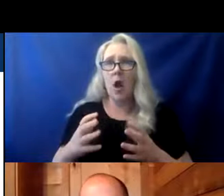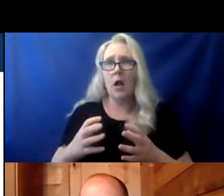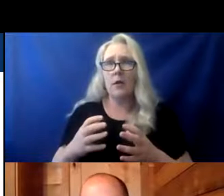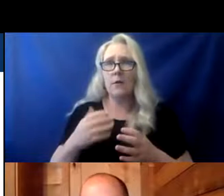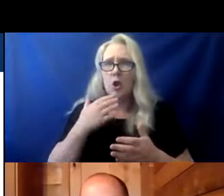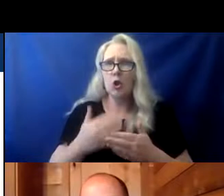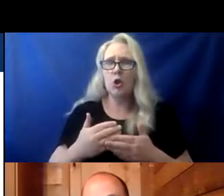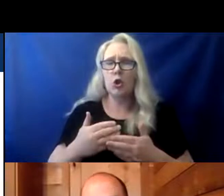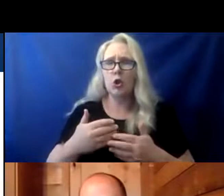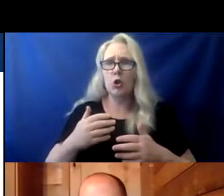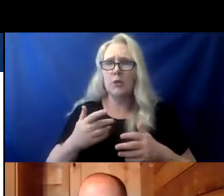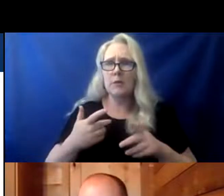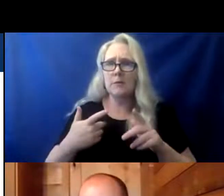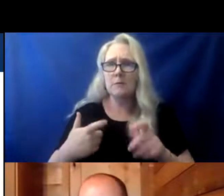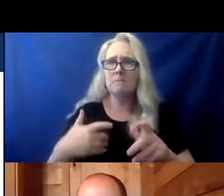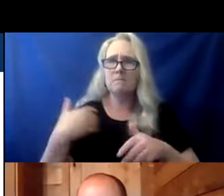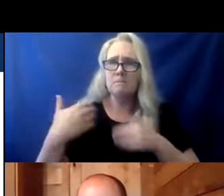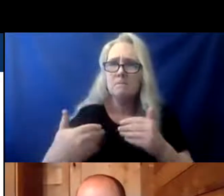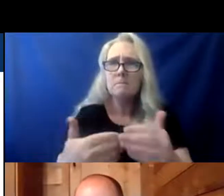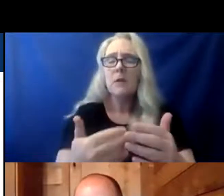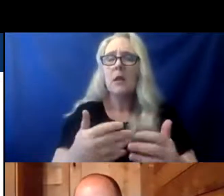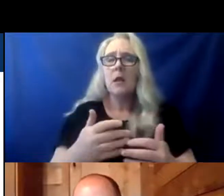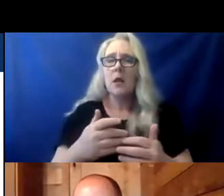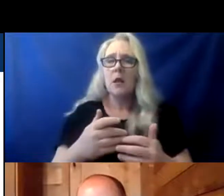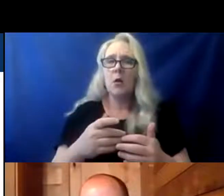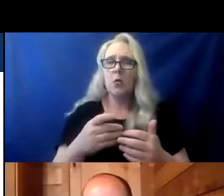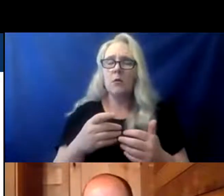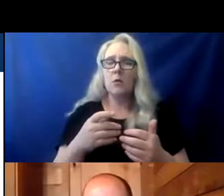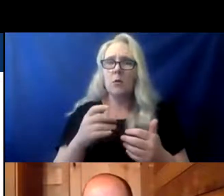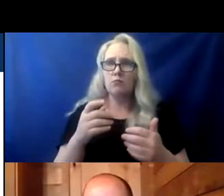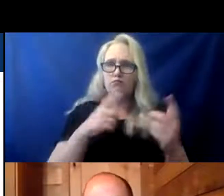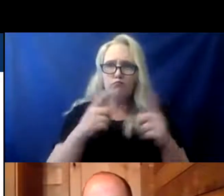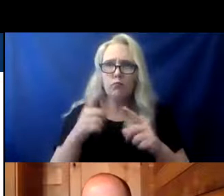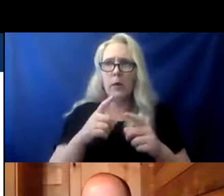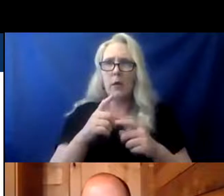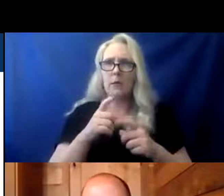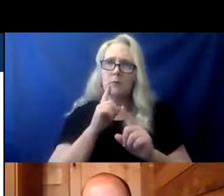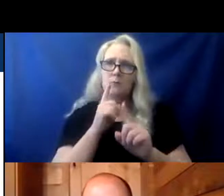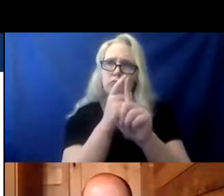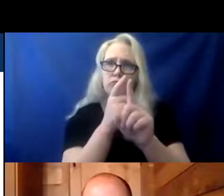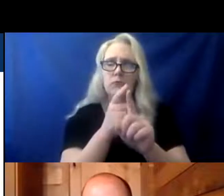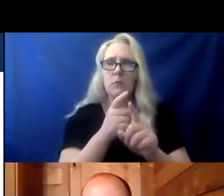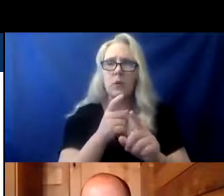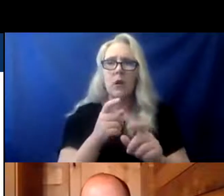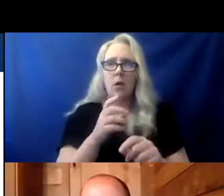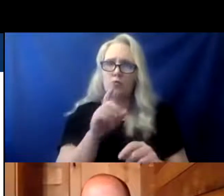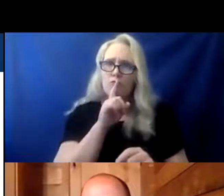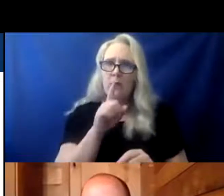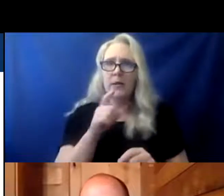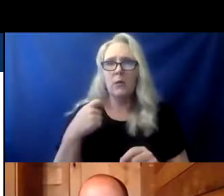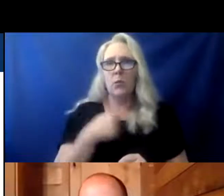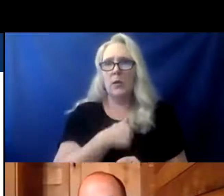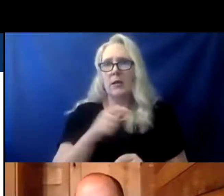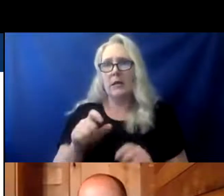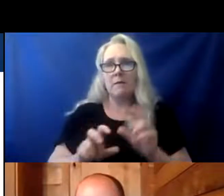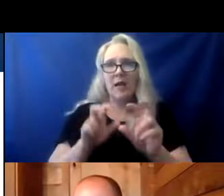and a lot of cohesion about the direction that we're heading. And like Fig said, now some real investments to make this go.